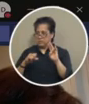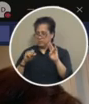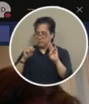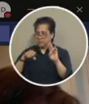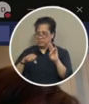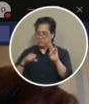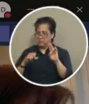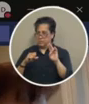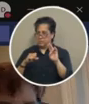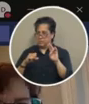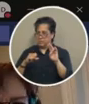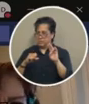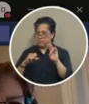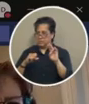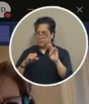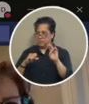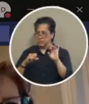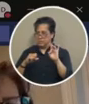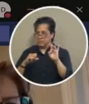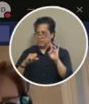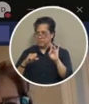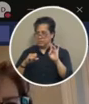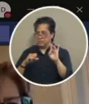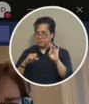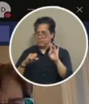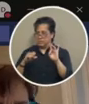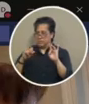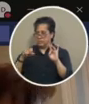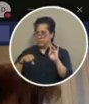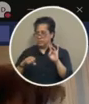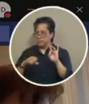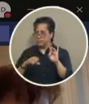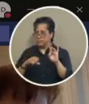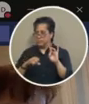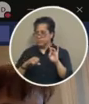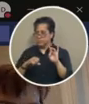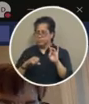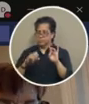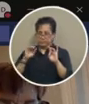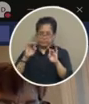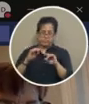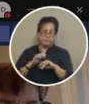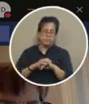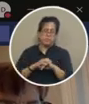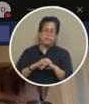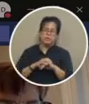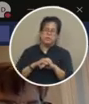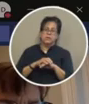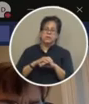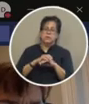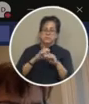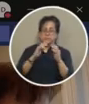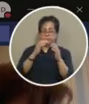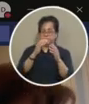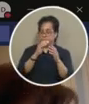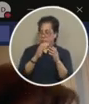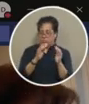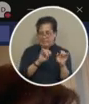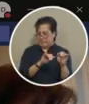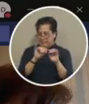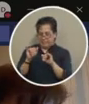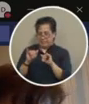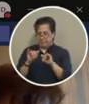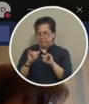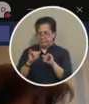Here. Representative Lizarraga. Present. Thank you. So the order of the items will be similar to